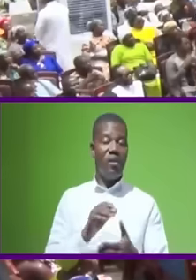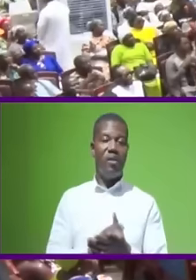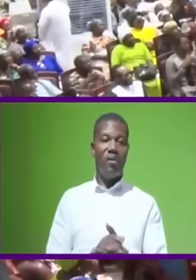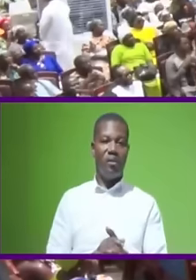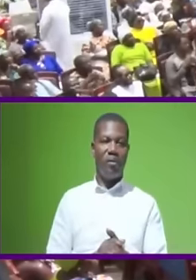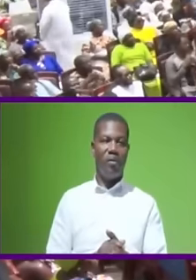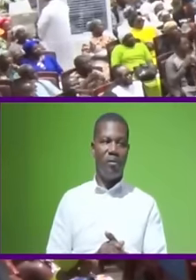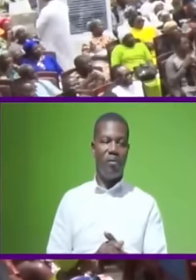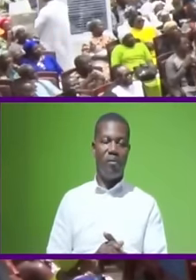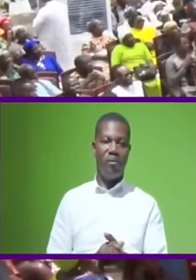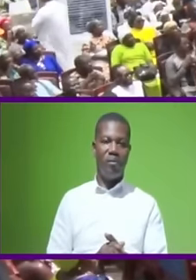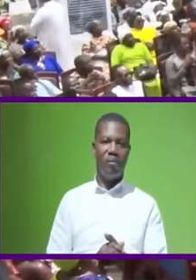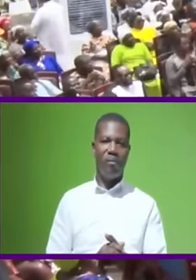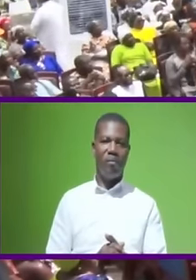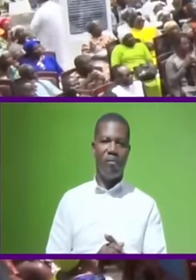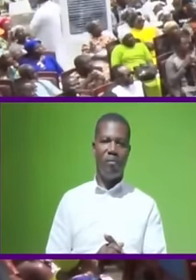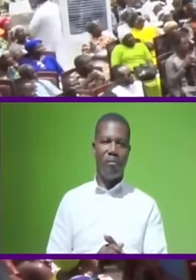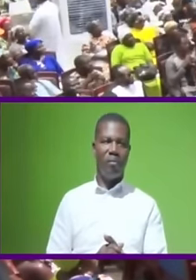So